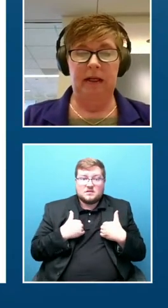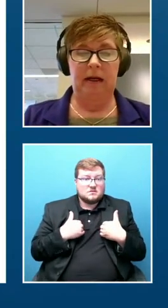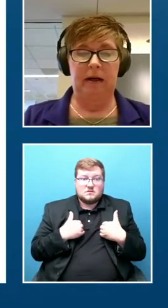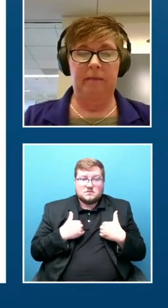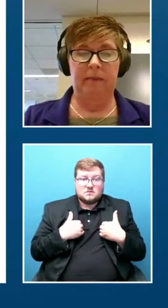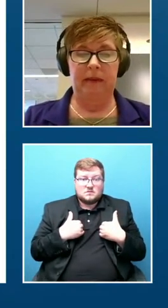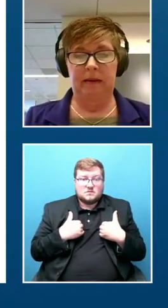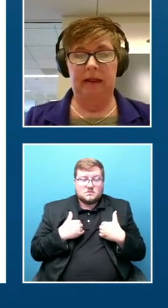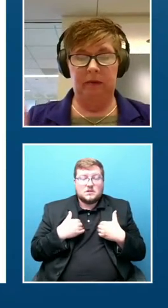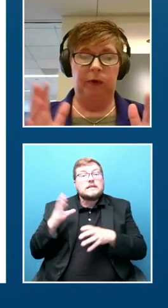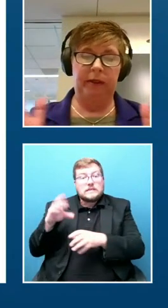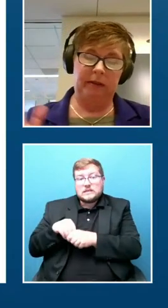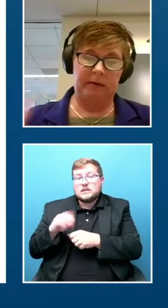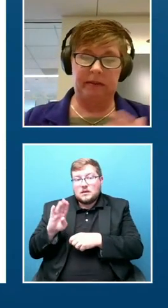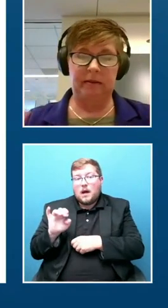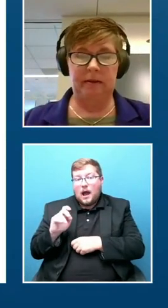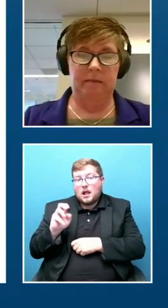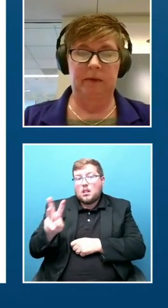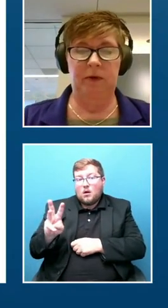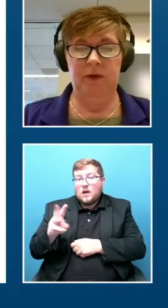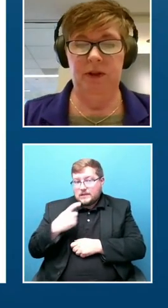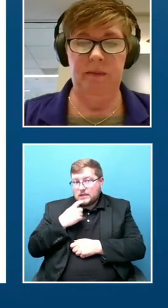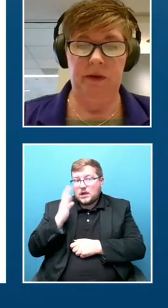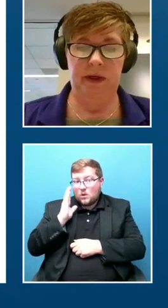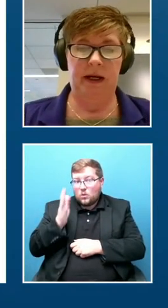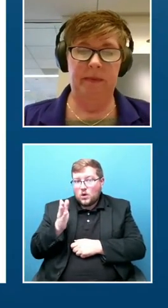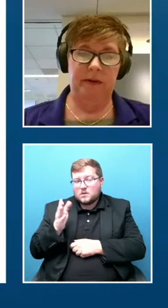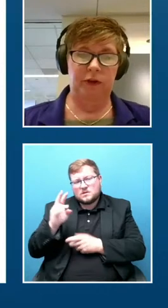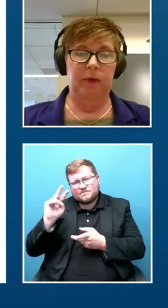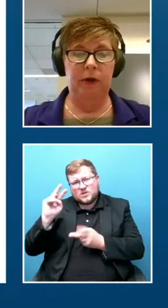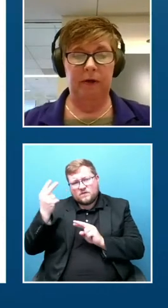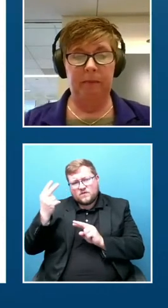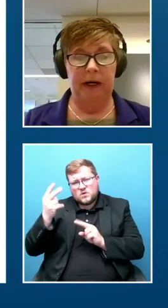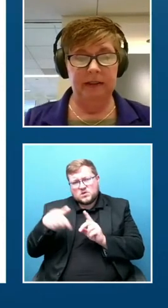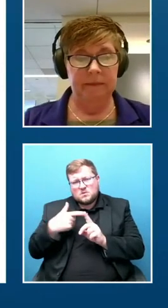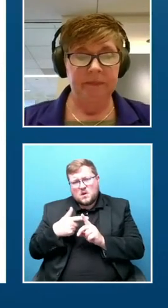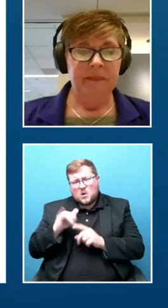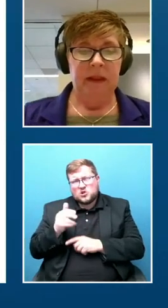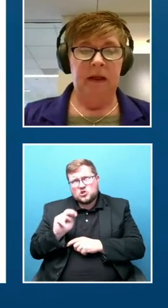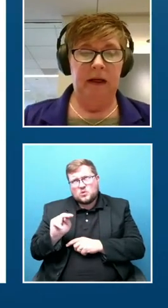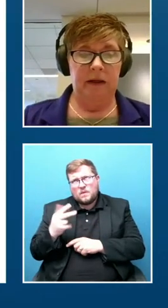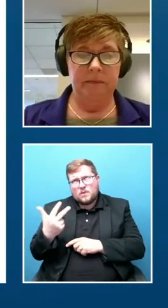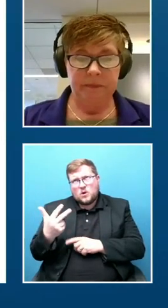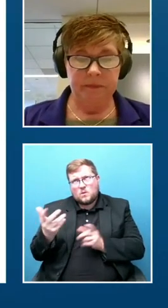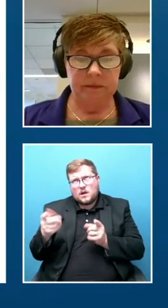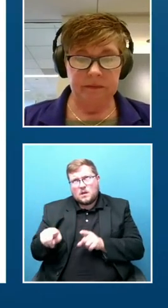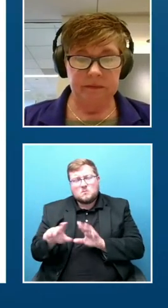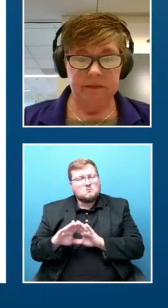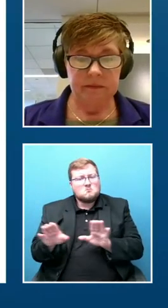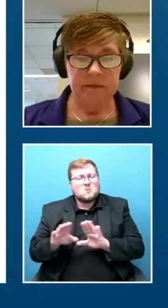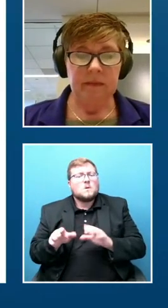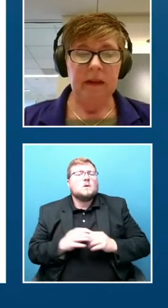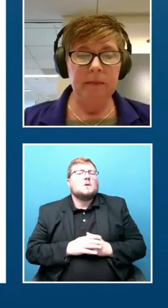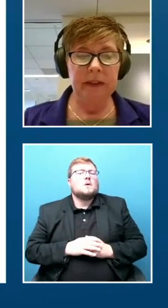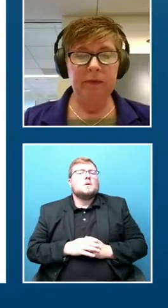bylaws that they would. There's some confusion about what happened on June 3rd, but